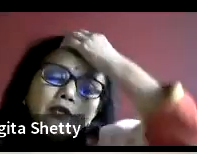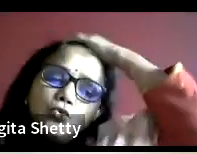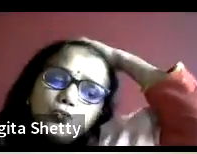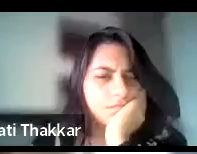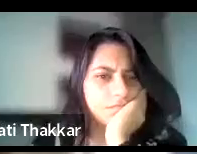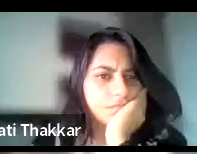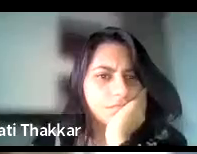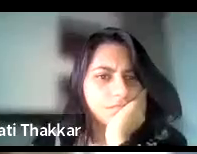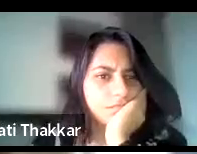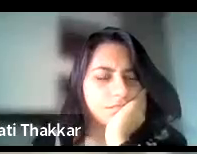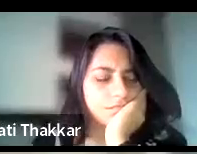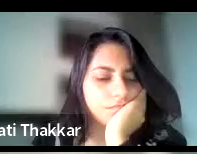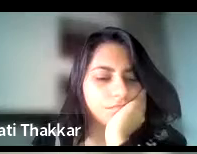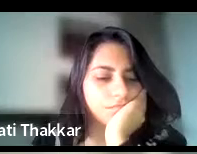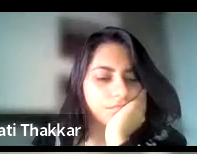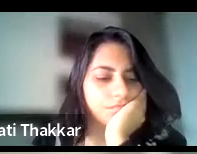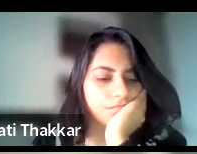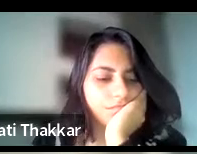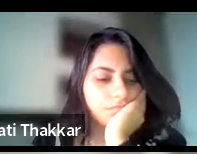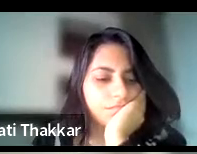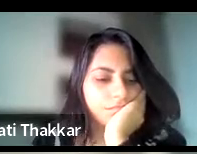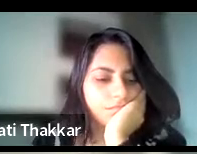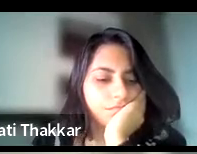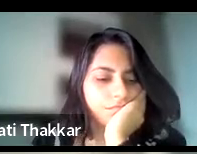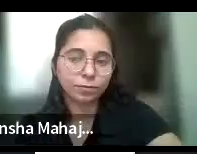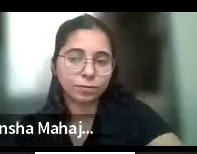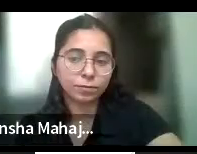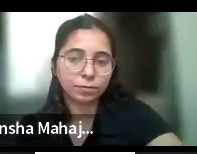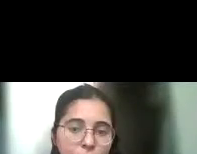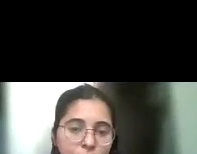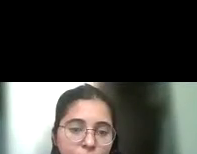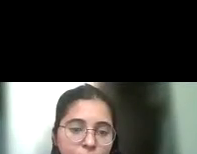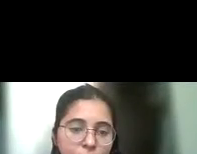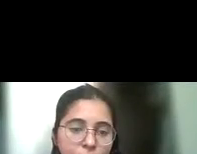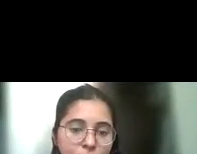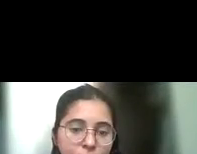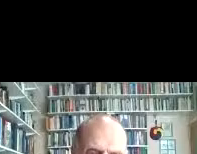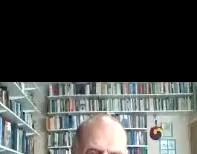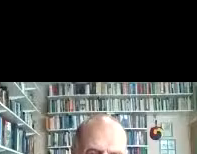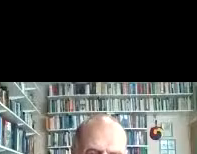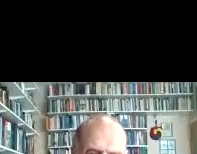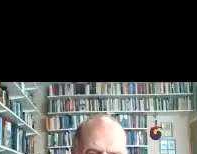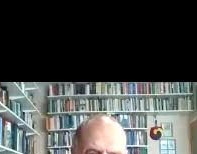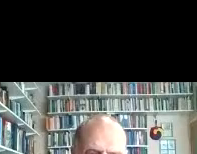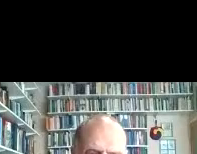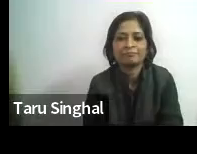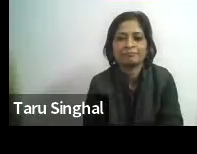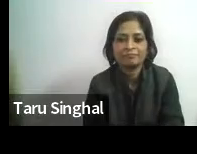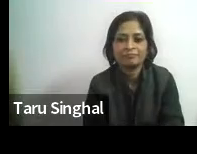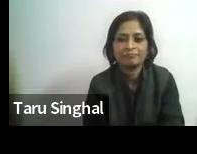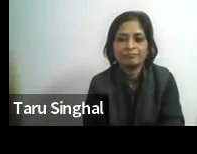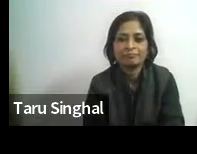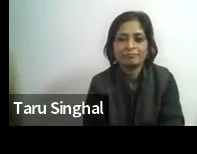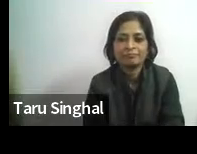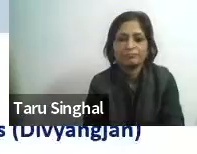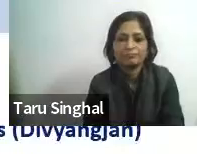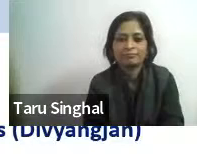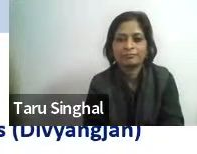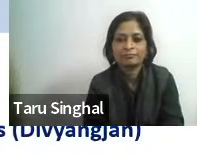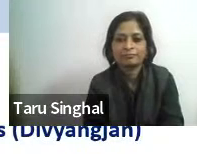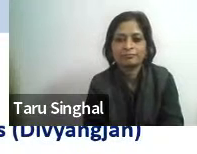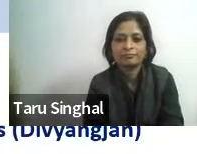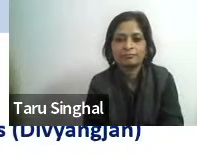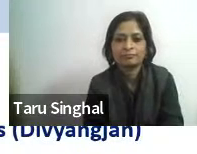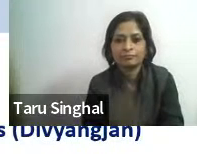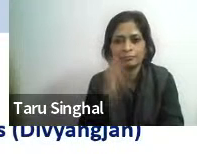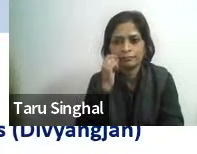Wonderful session, really. Yes. I'd like to just check in with Dr. Pankaj. Is there